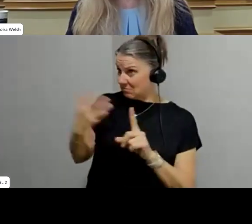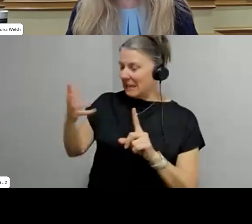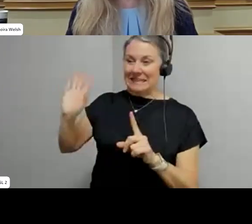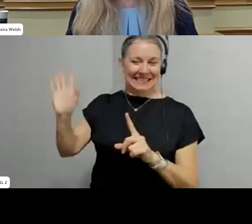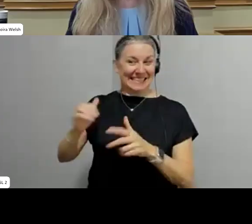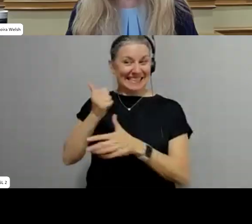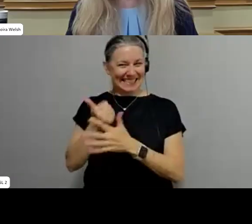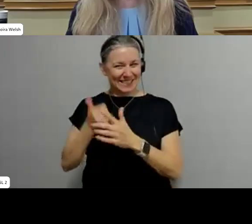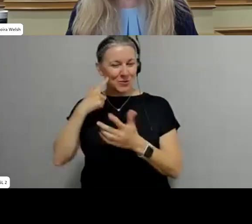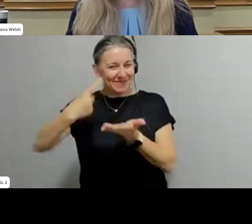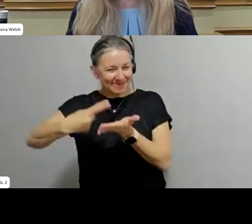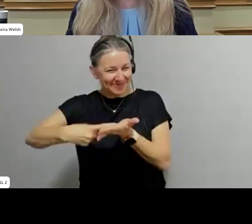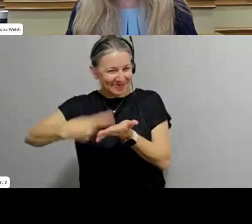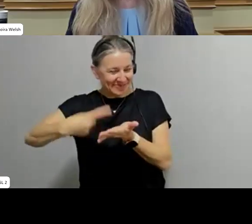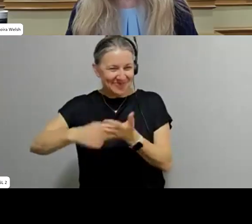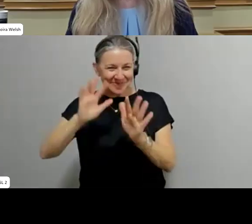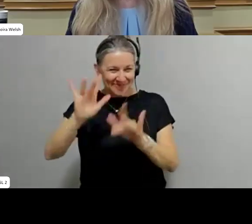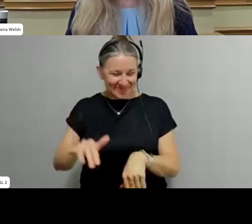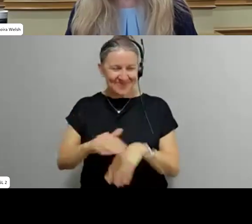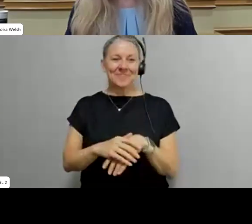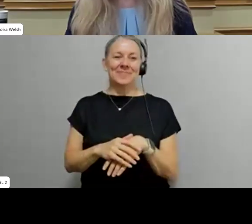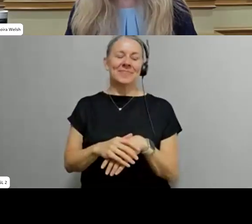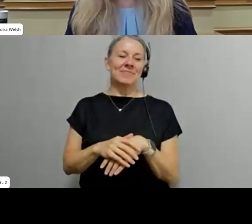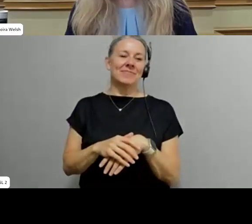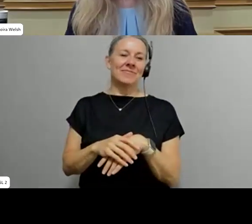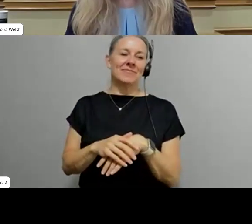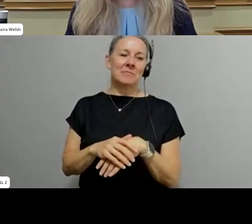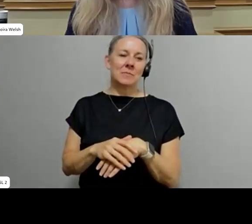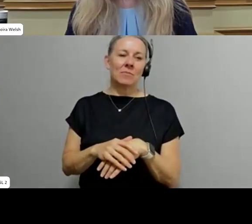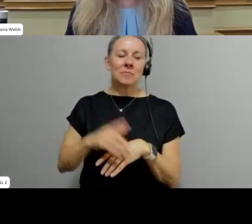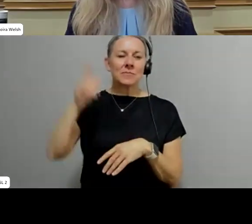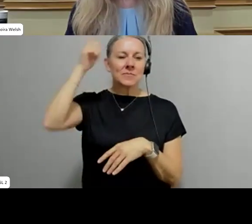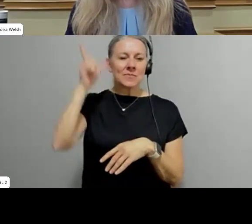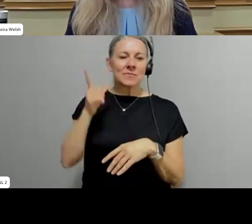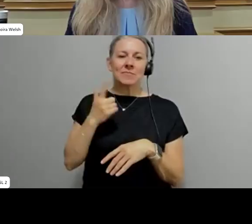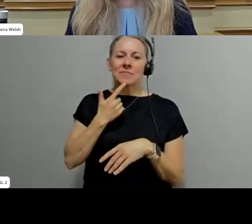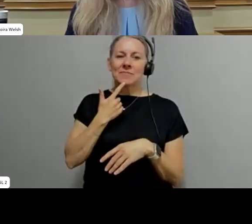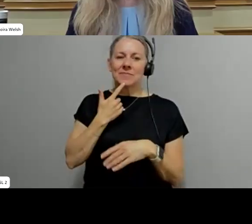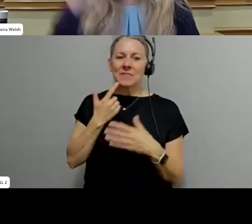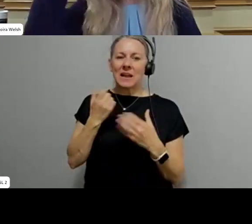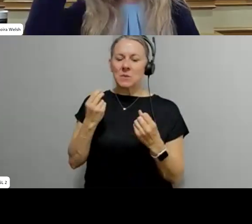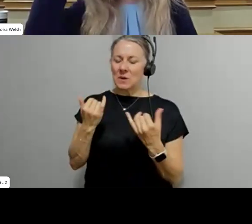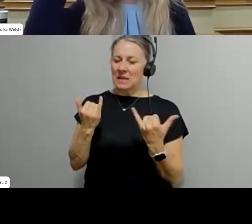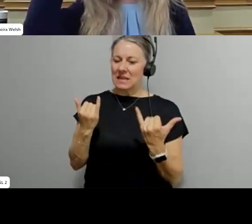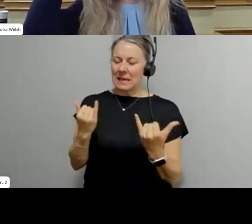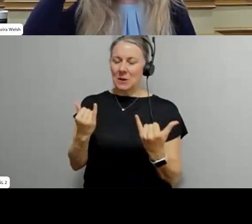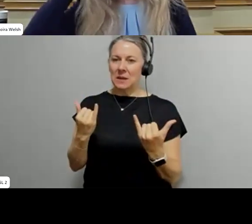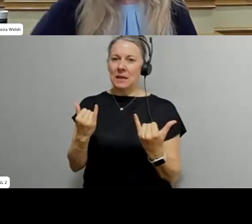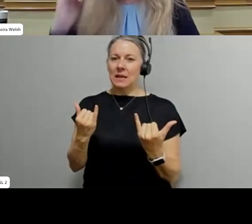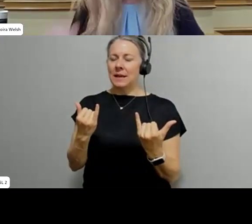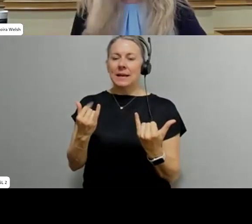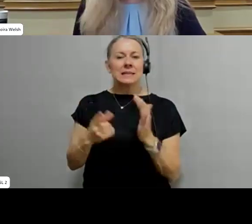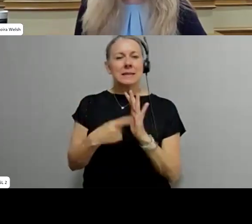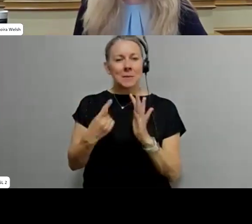who asks, what are different ways to be thinking about how we engage in amelioration, often in healing relationships that sometimes people